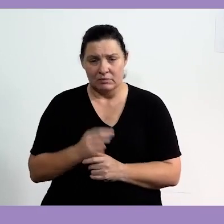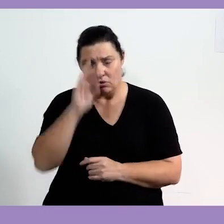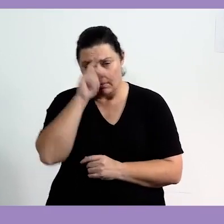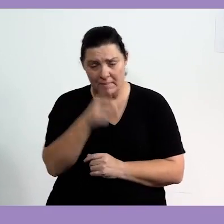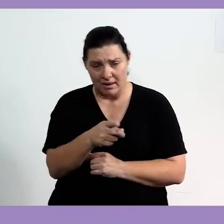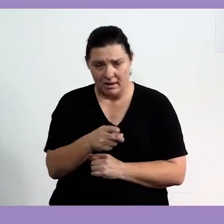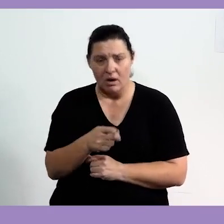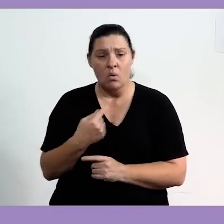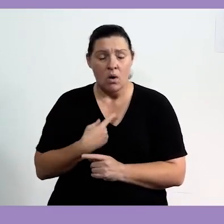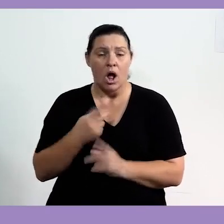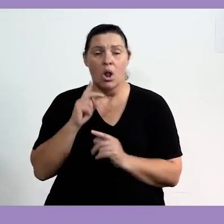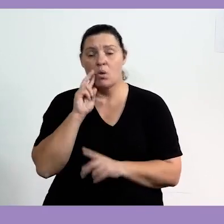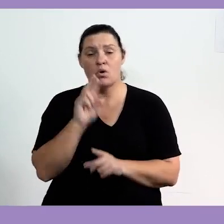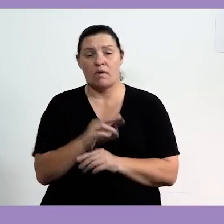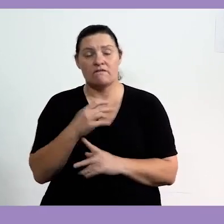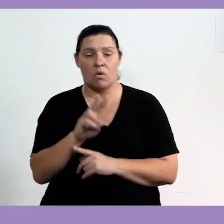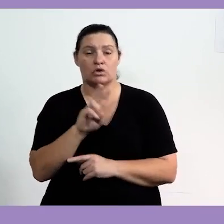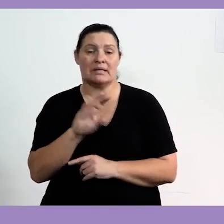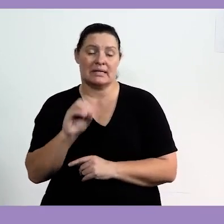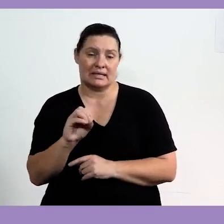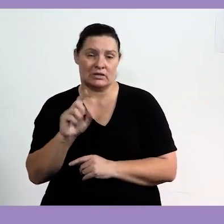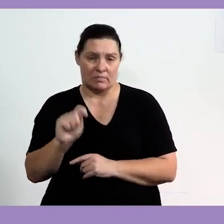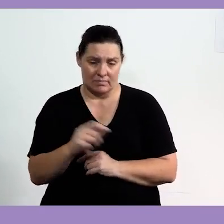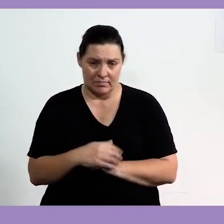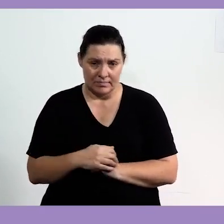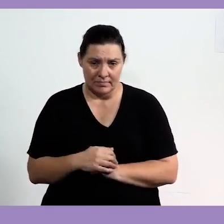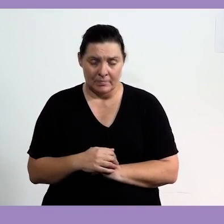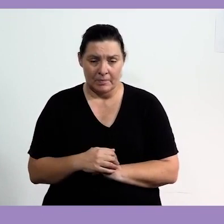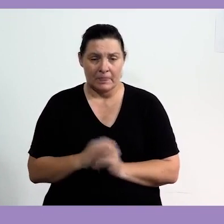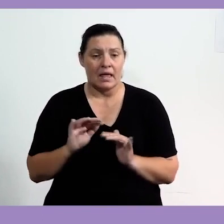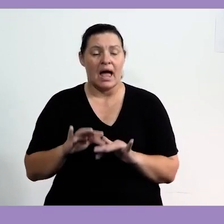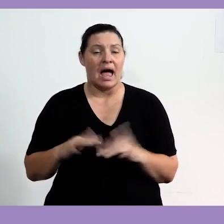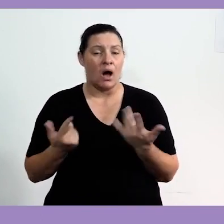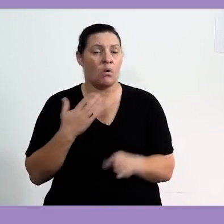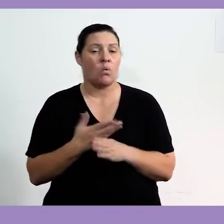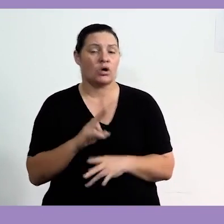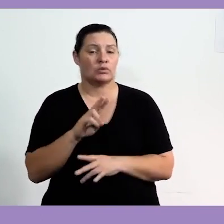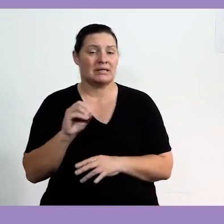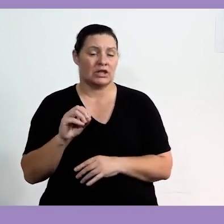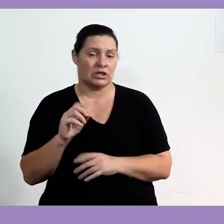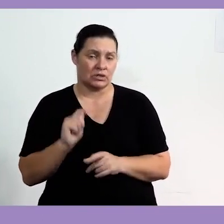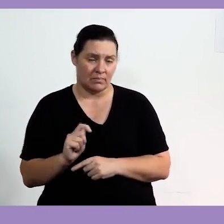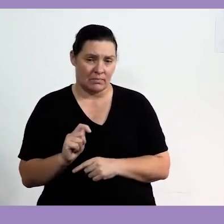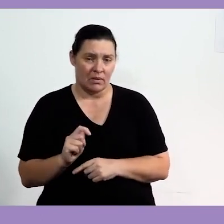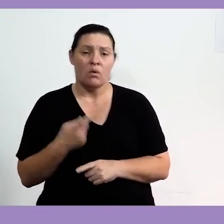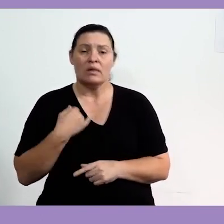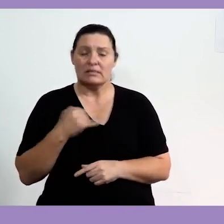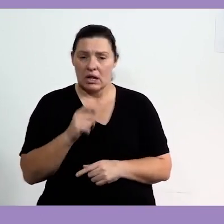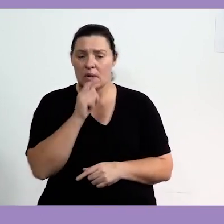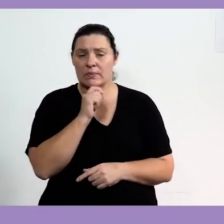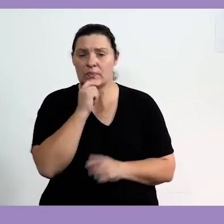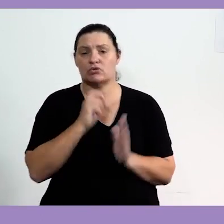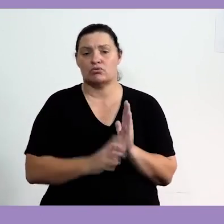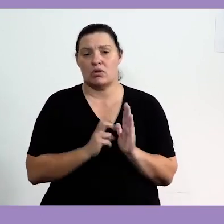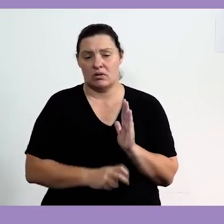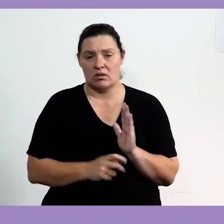itself. But remember, we are now looking for the 20th term. So how are we going to work with the 20th term? We're still going to